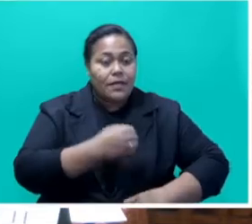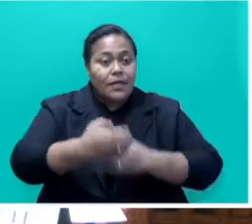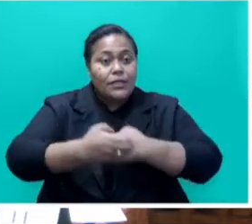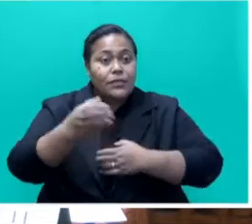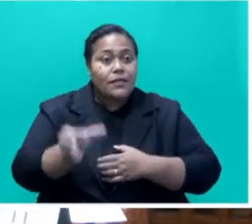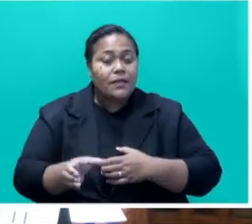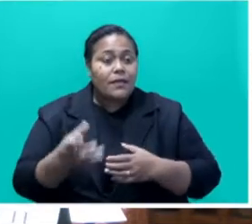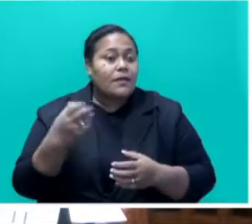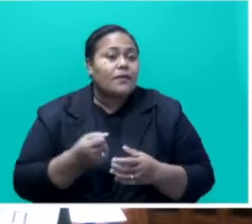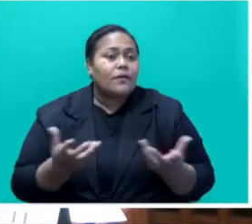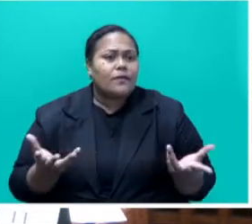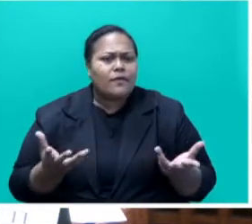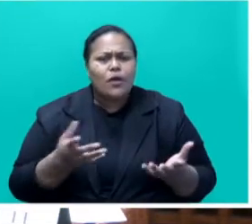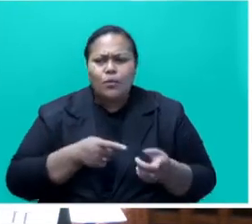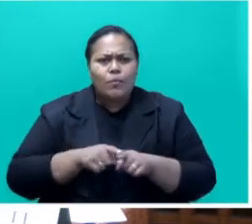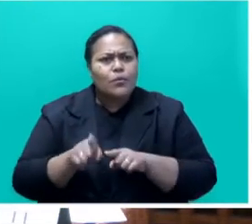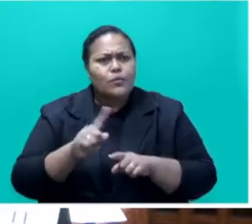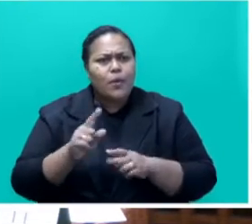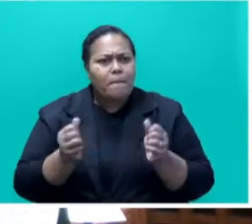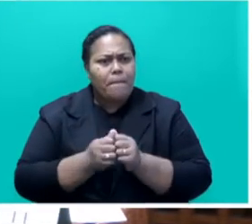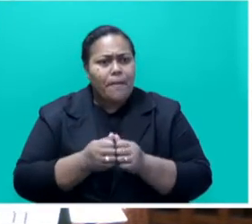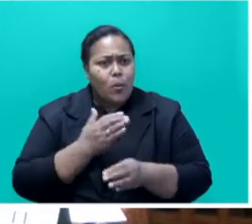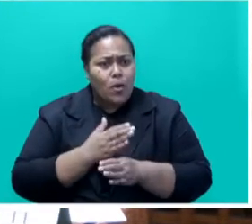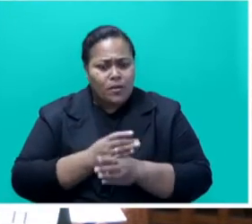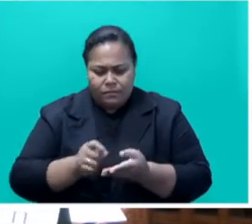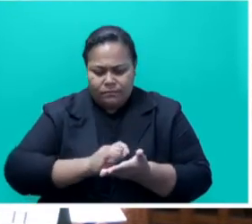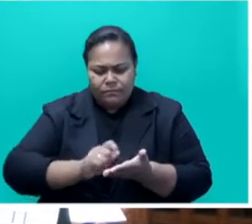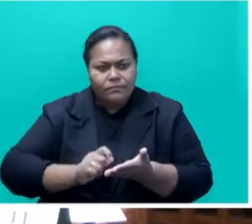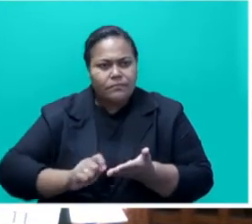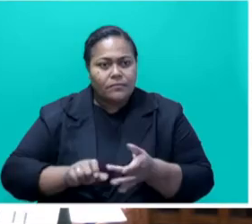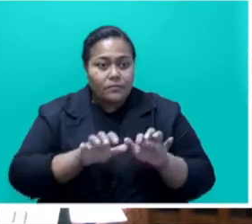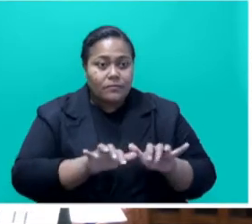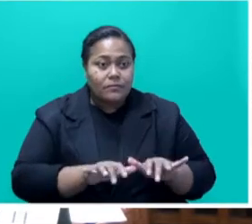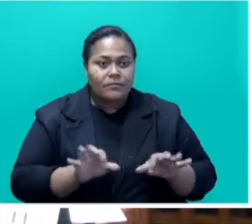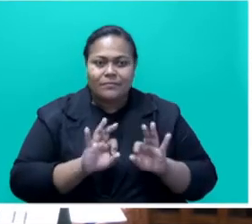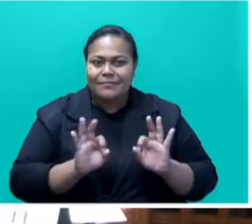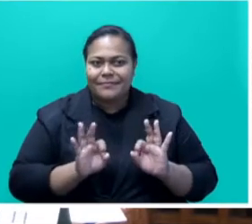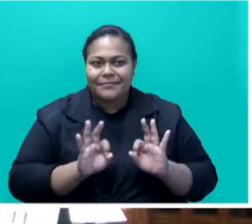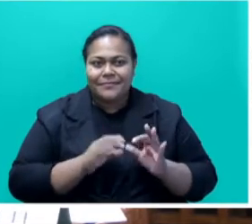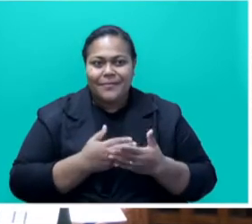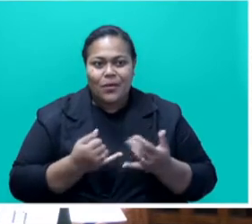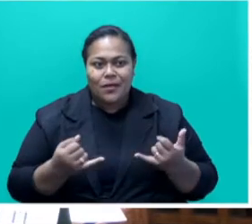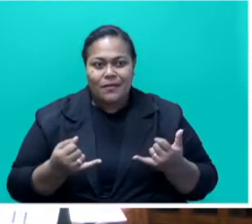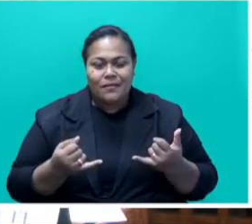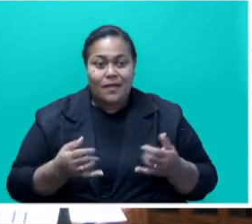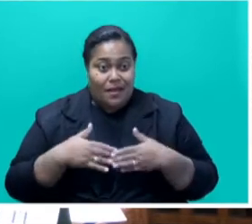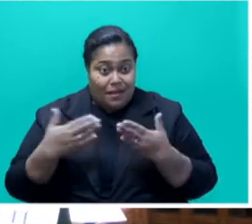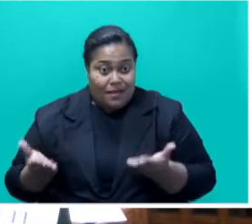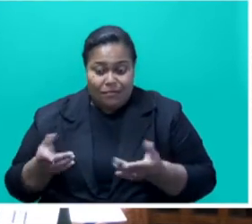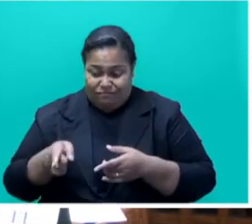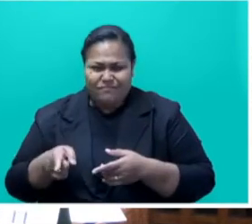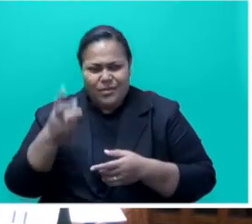the transactions and the paperwork are done manually. So now, when it's with headquarters RFMF,